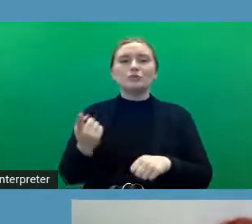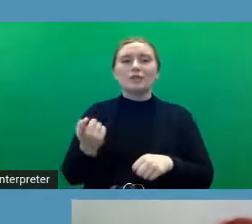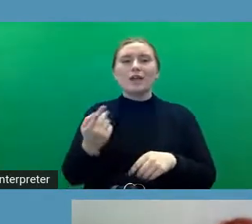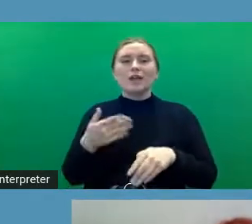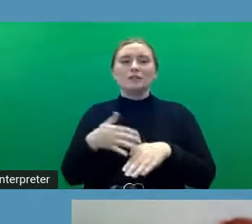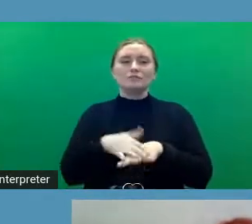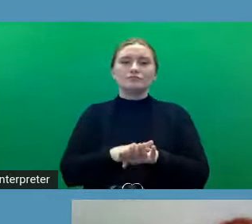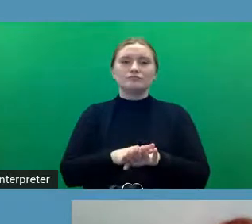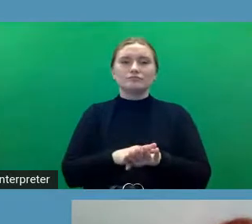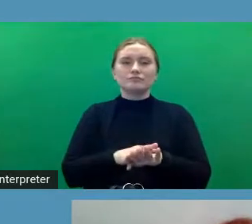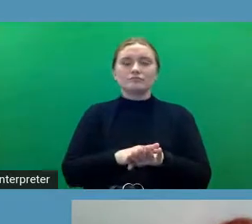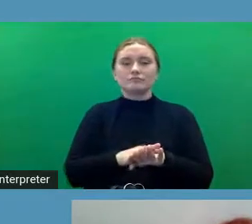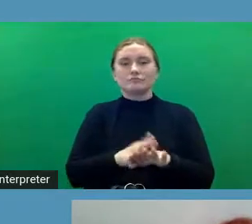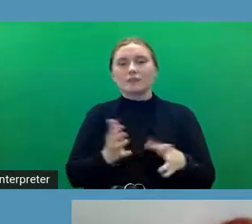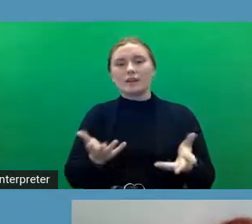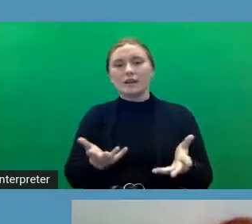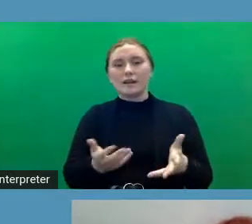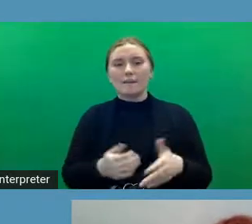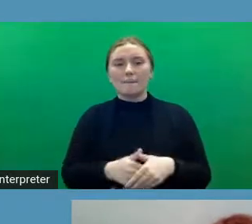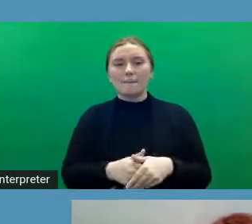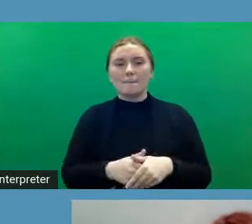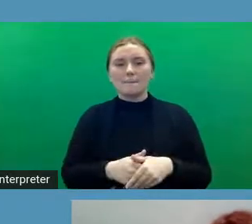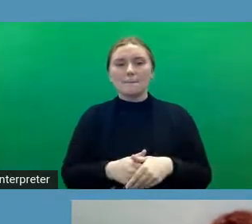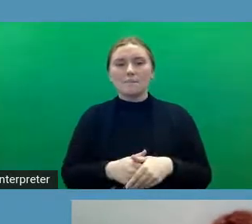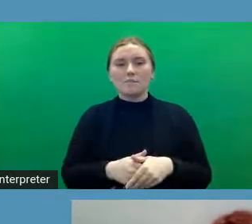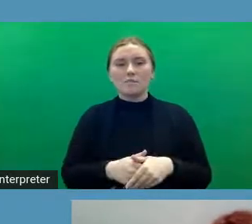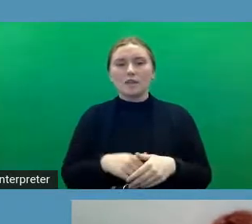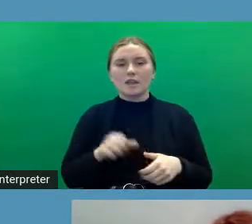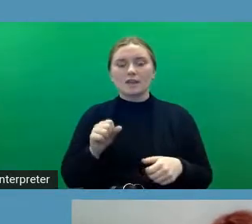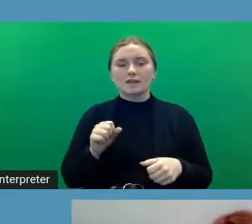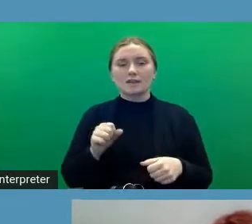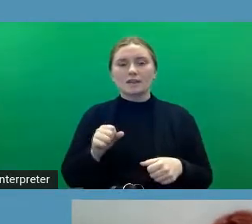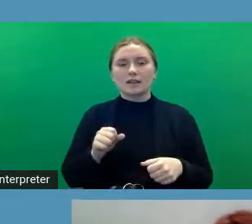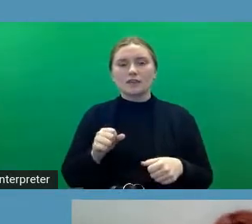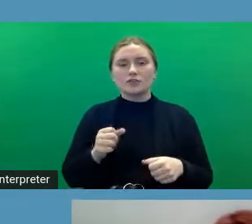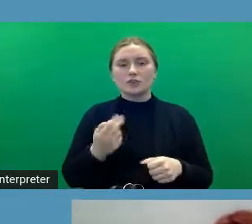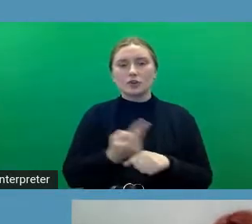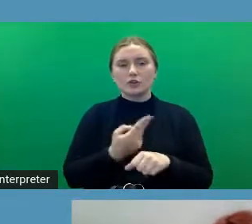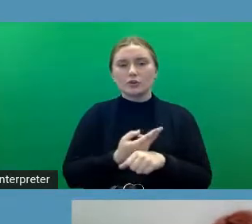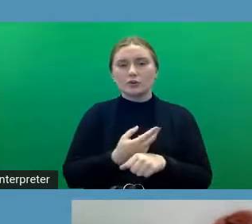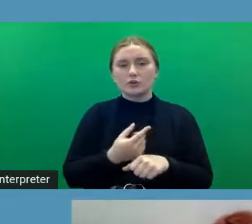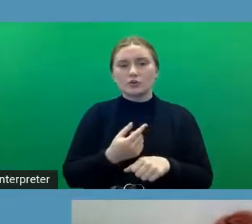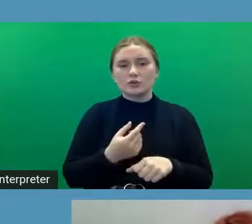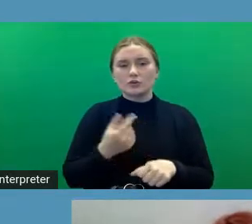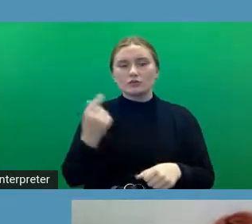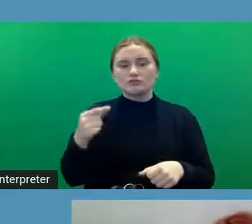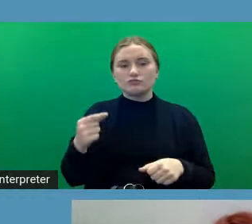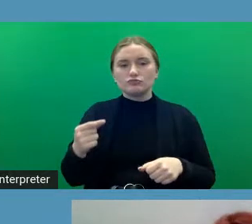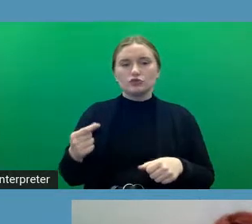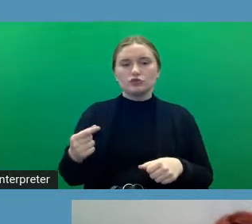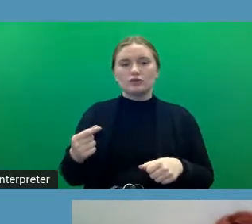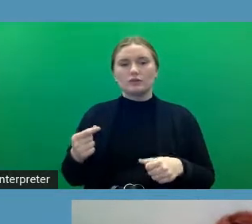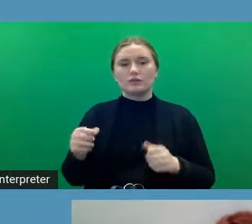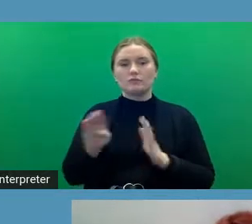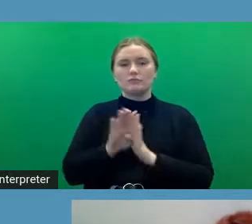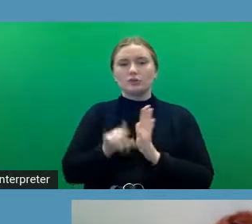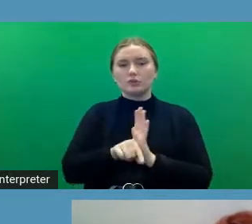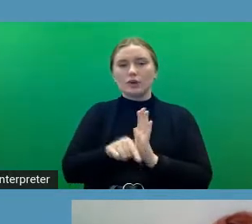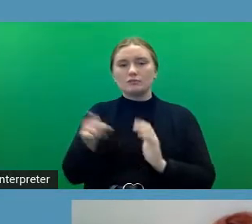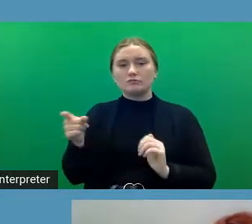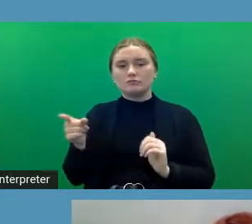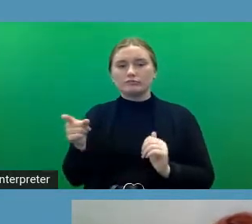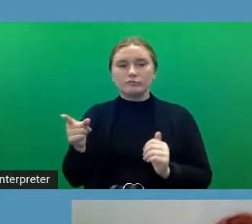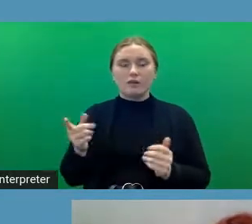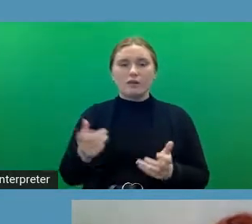then certainly working in post-production with a green screen, you know, works really well. So what we're